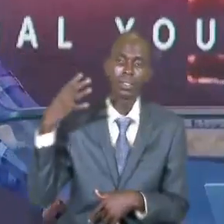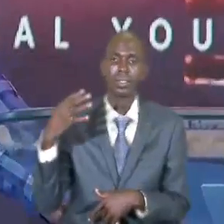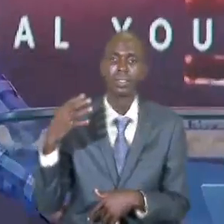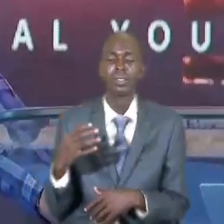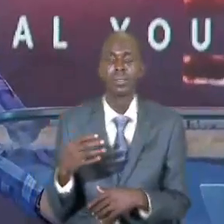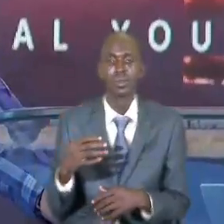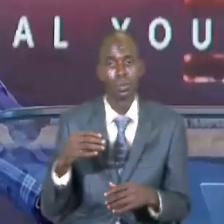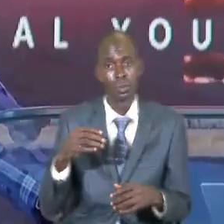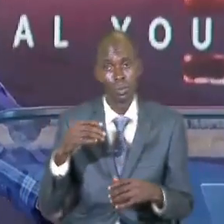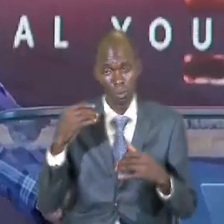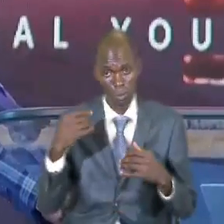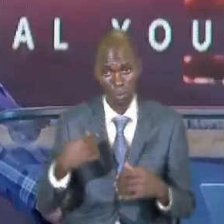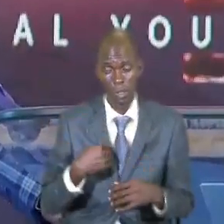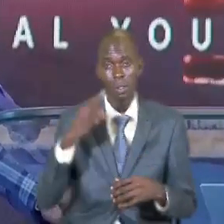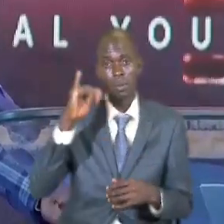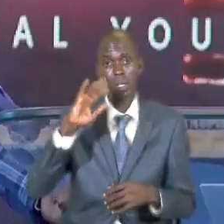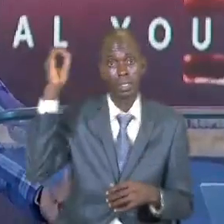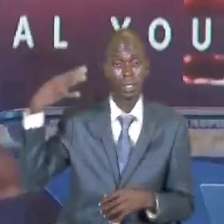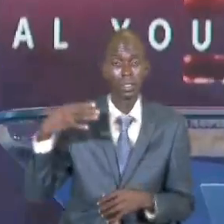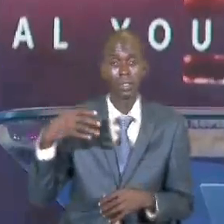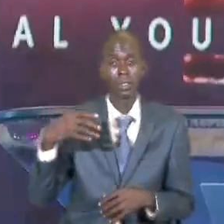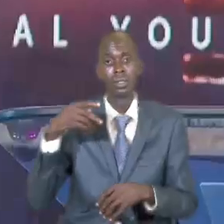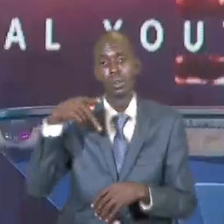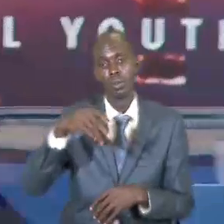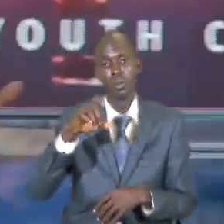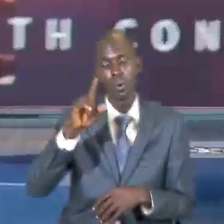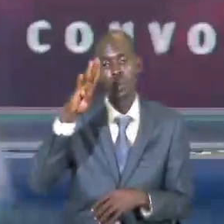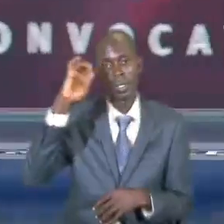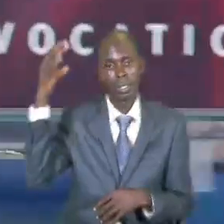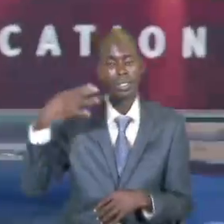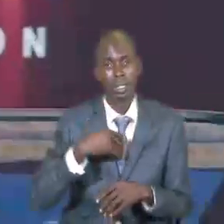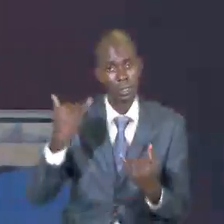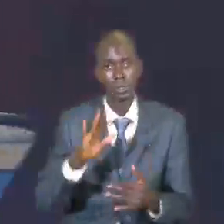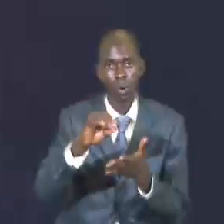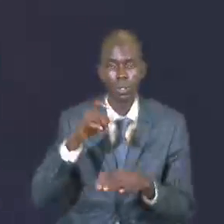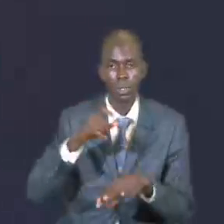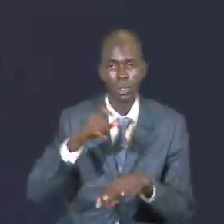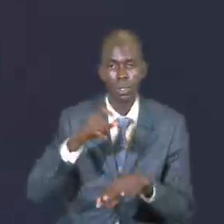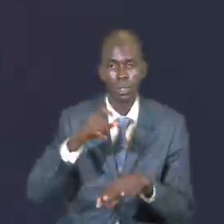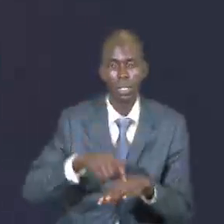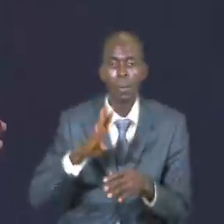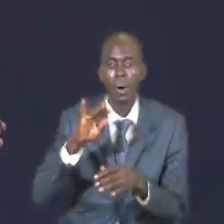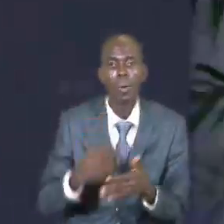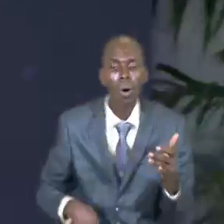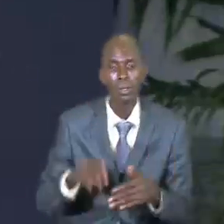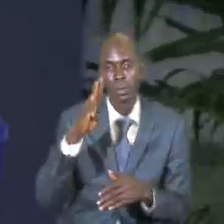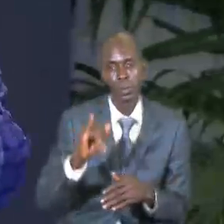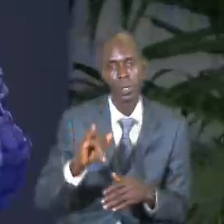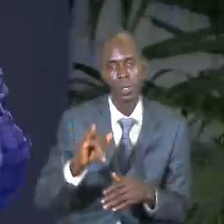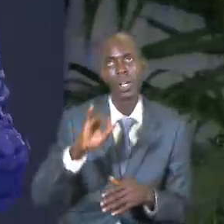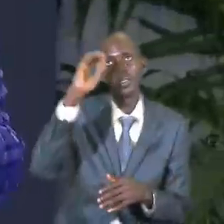your turn. By what? By grace. And then look at verse 16. It says in verse